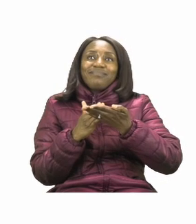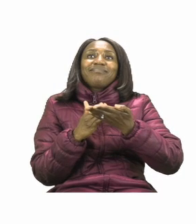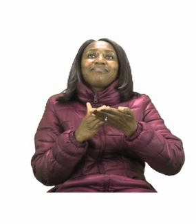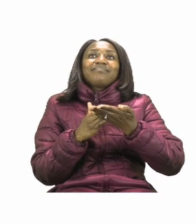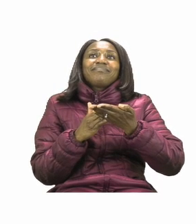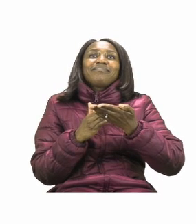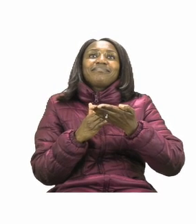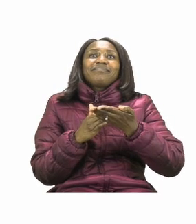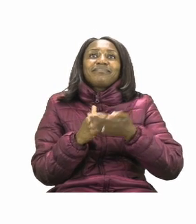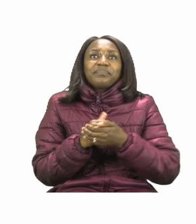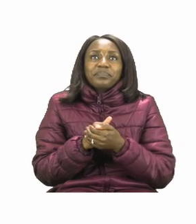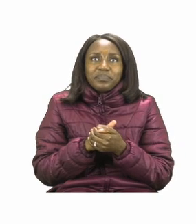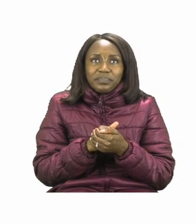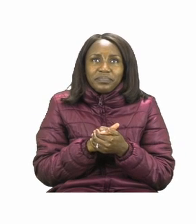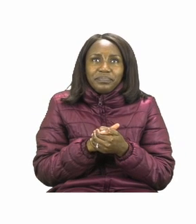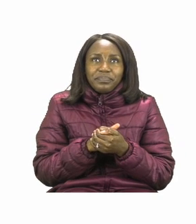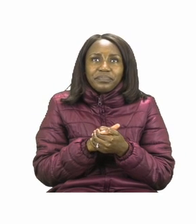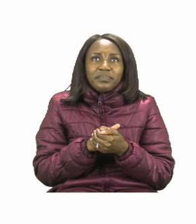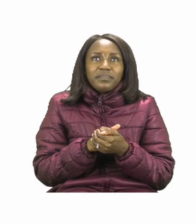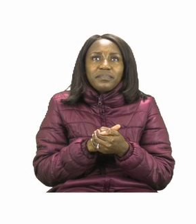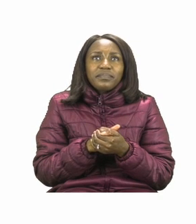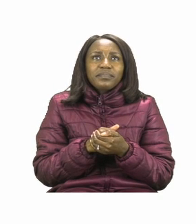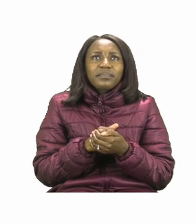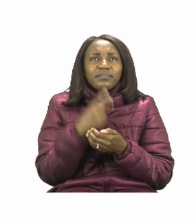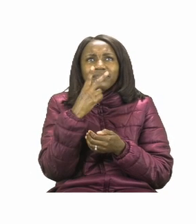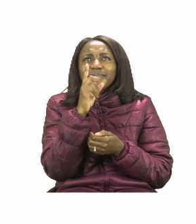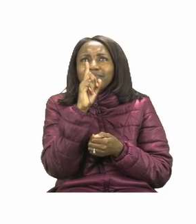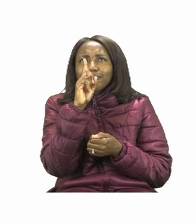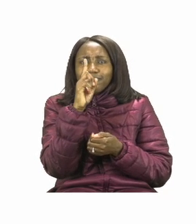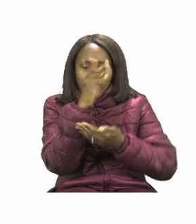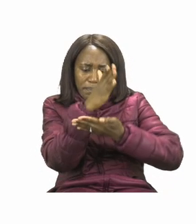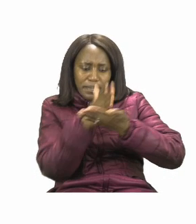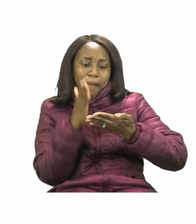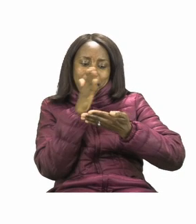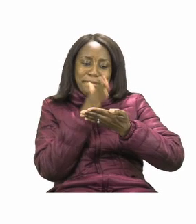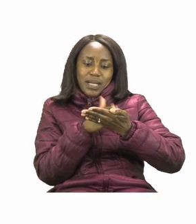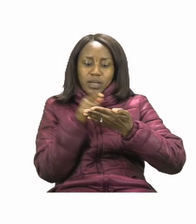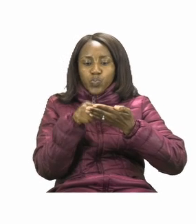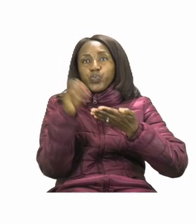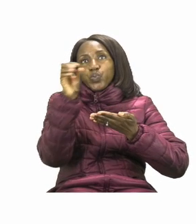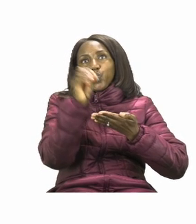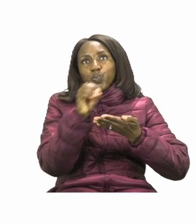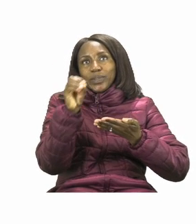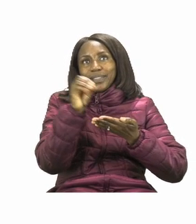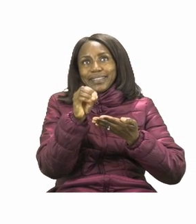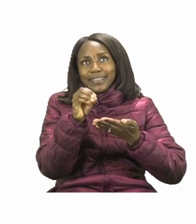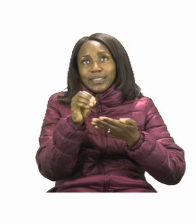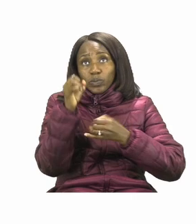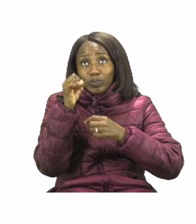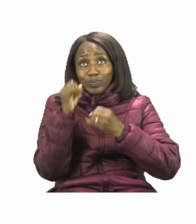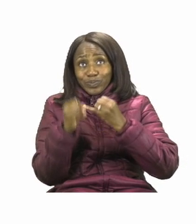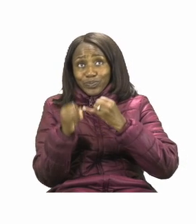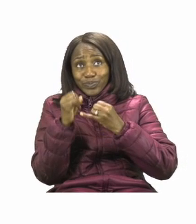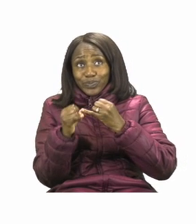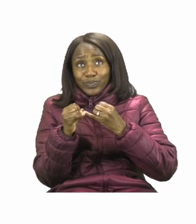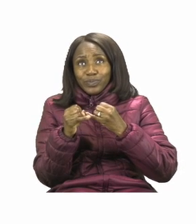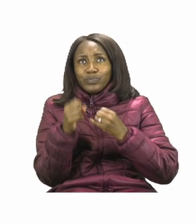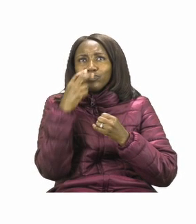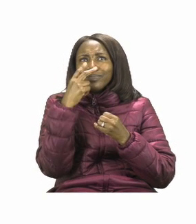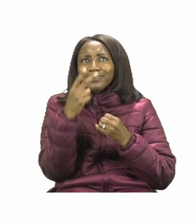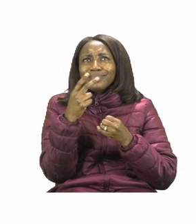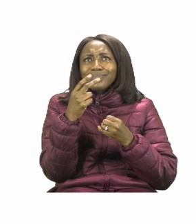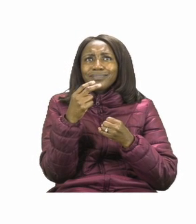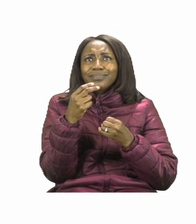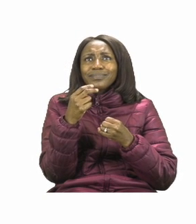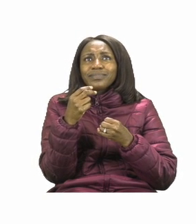it. So what we can see is one half. Lastly, we can see that